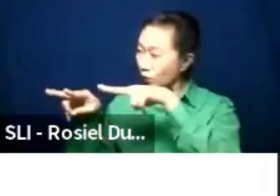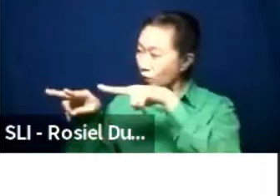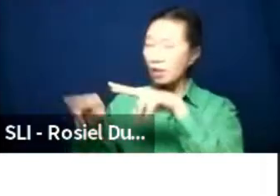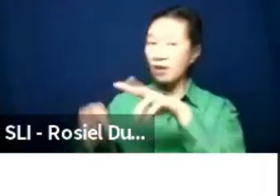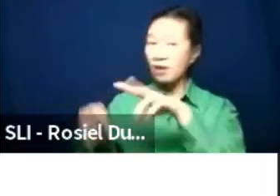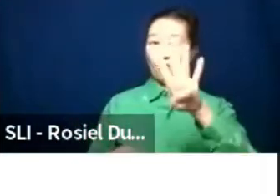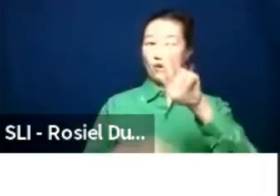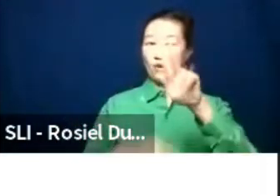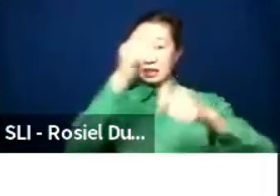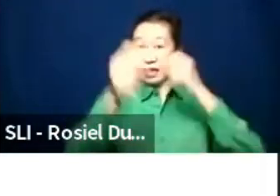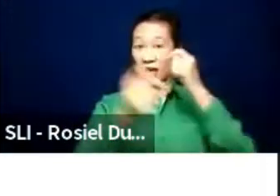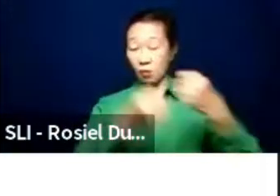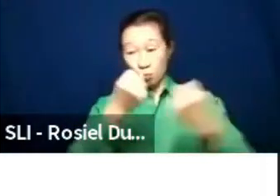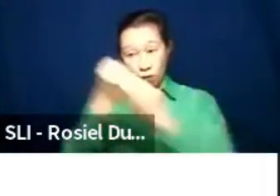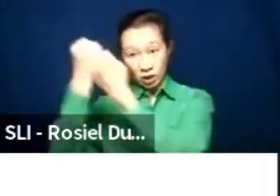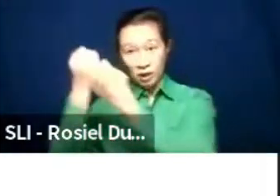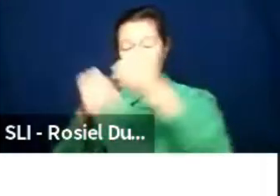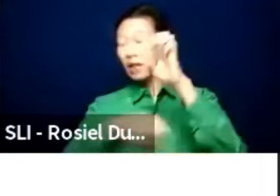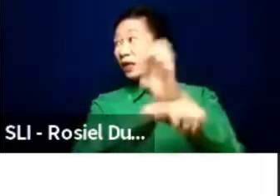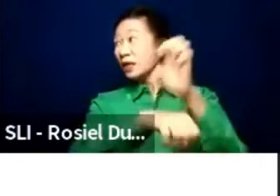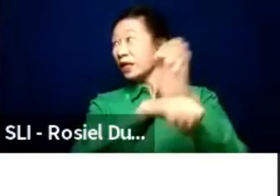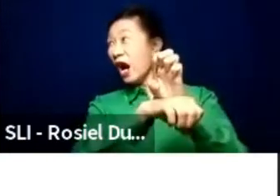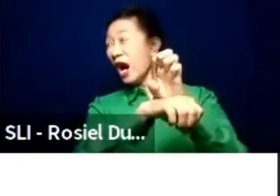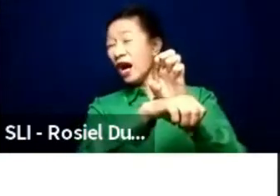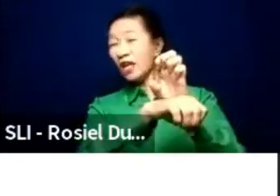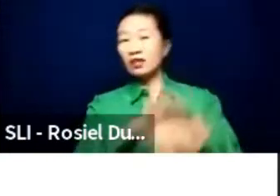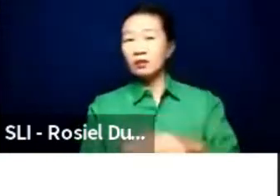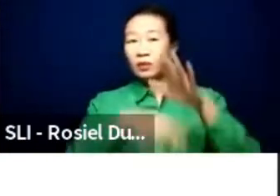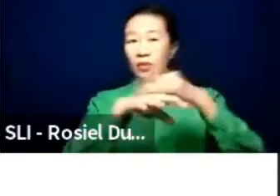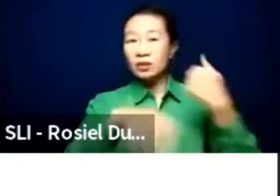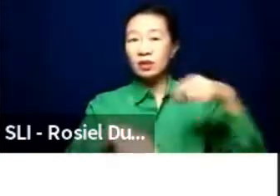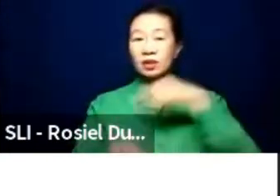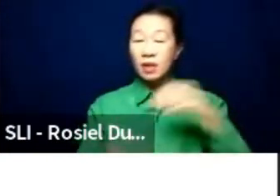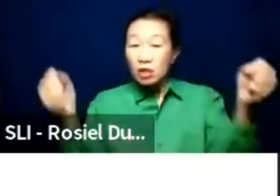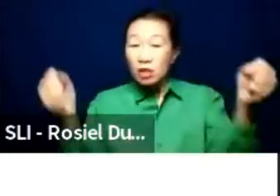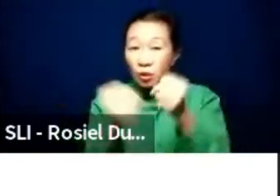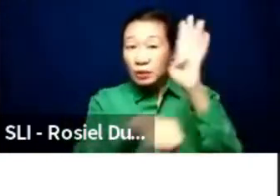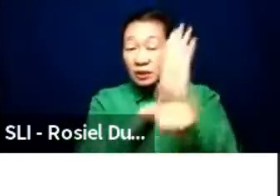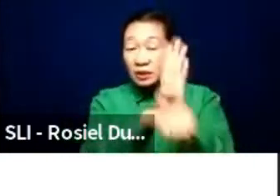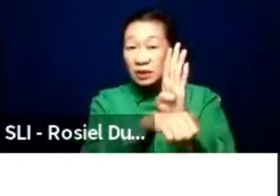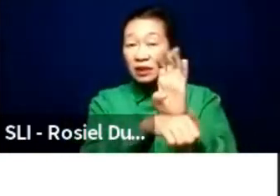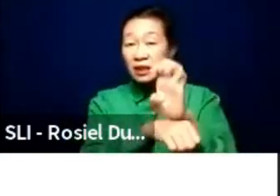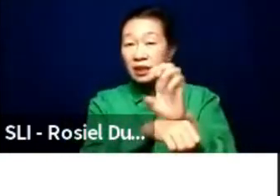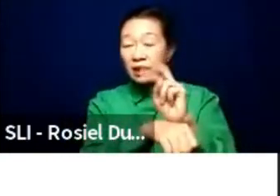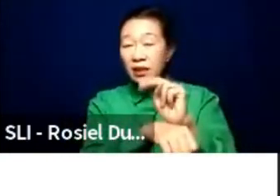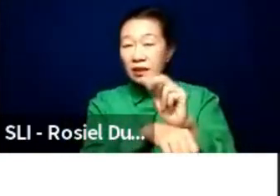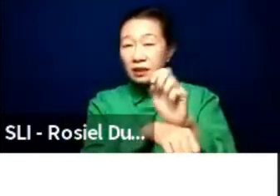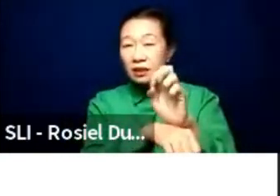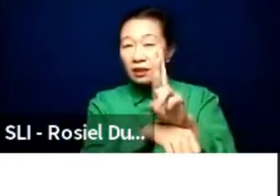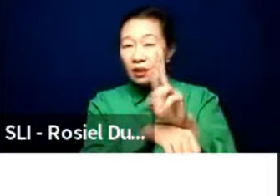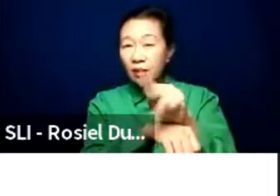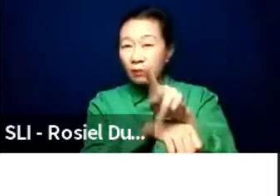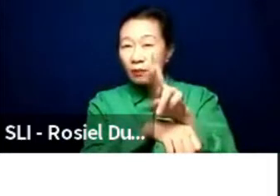types of supported employment. Meron tayong tinatawag na small business enterprise. So, dito sa small business